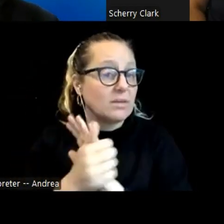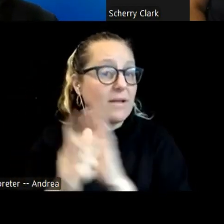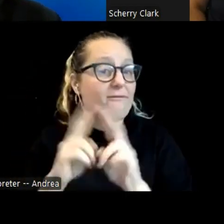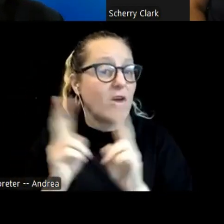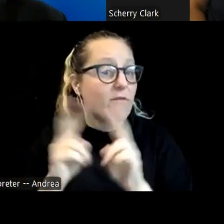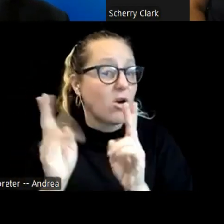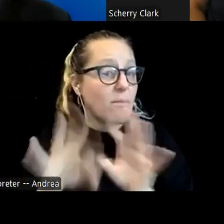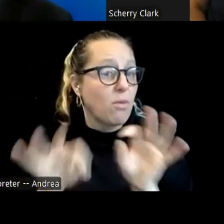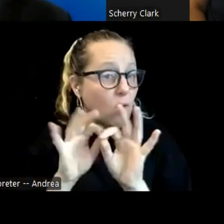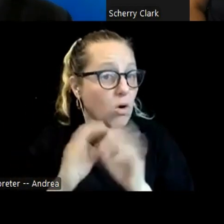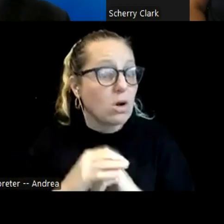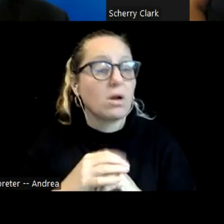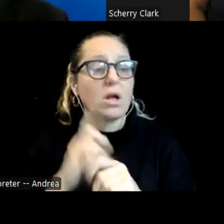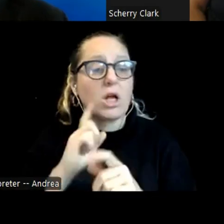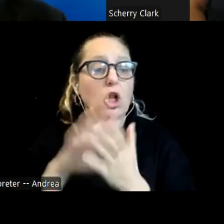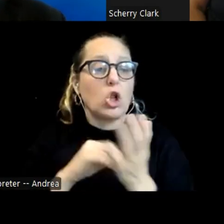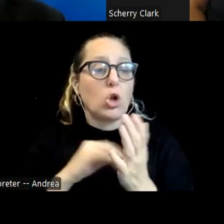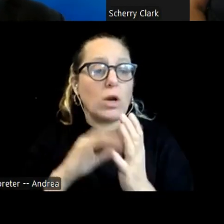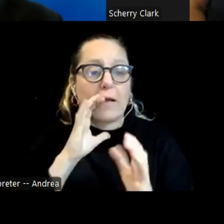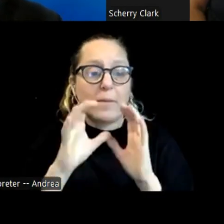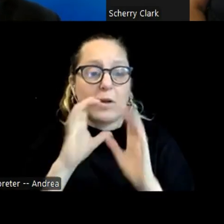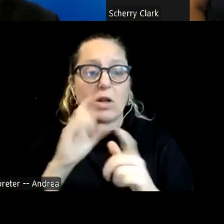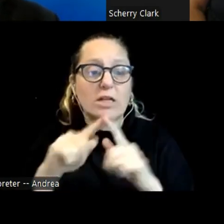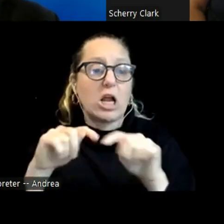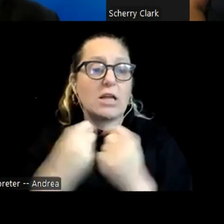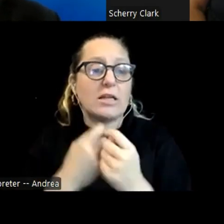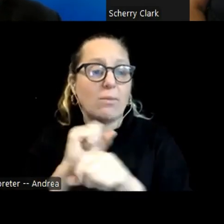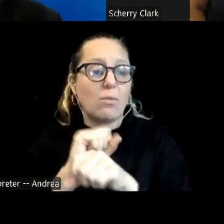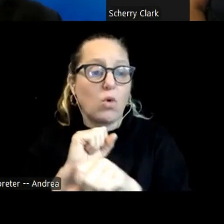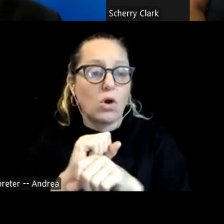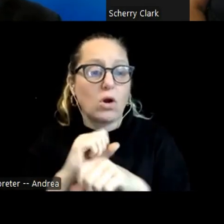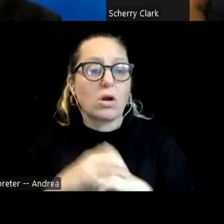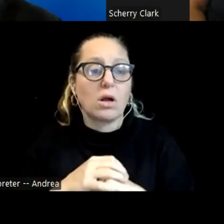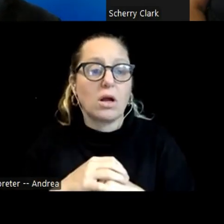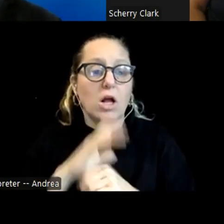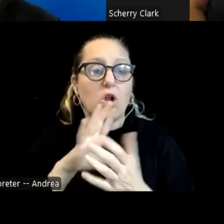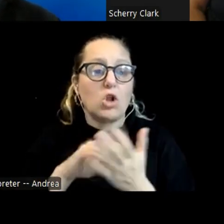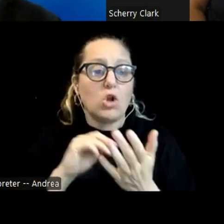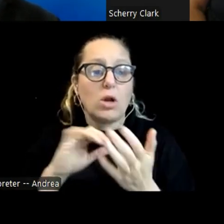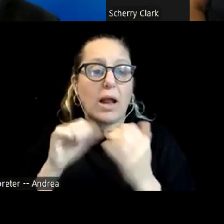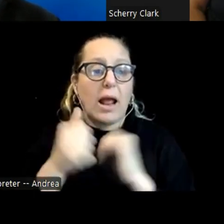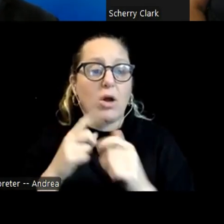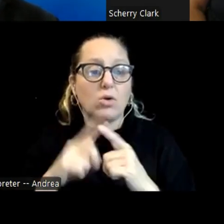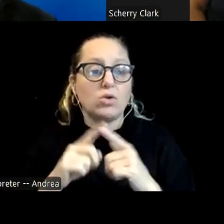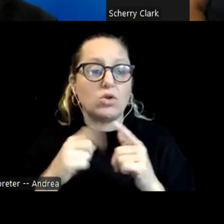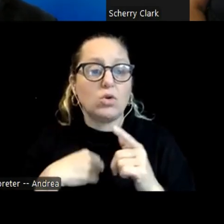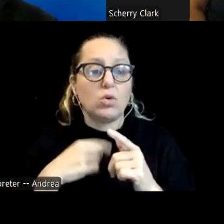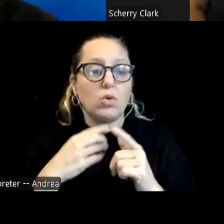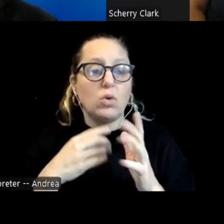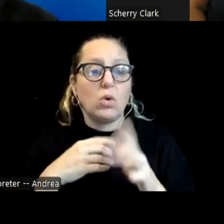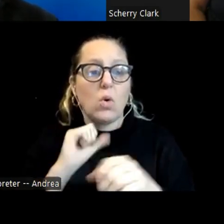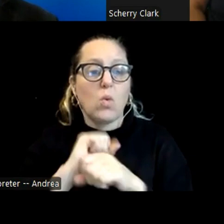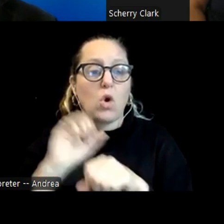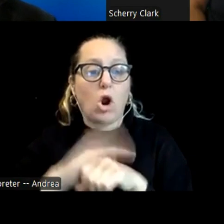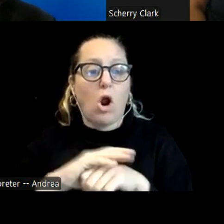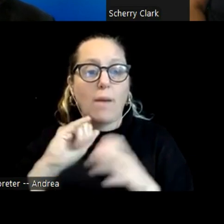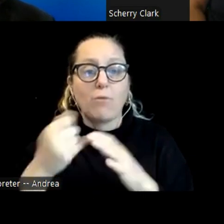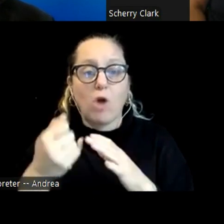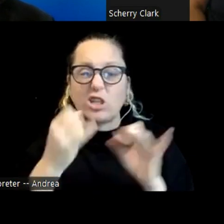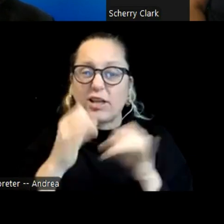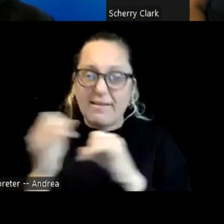important. Learning communication, teamwork, learning how to individually work on